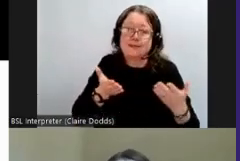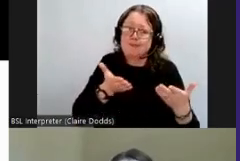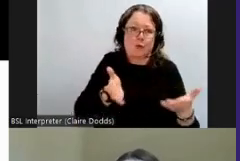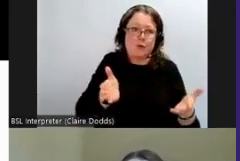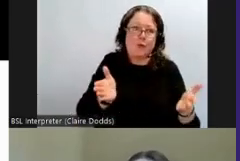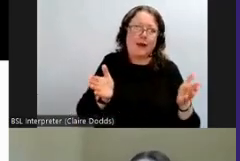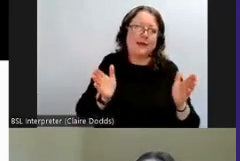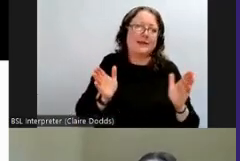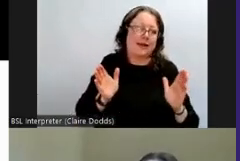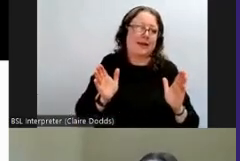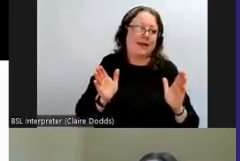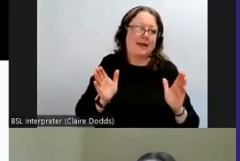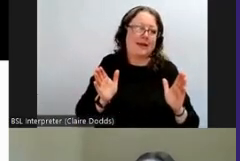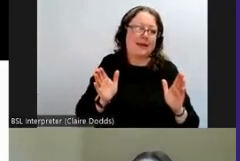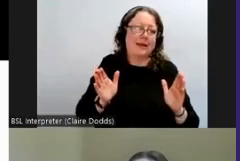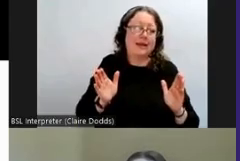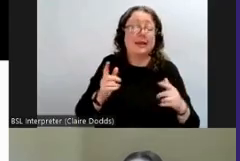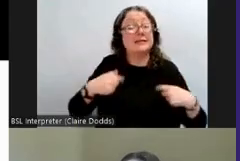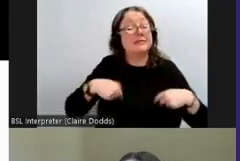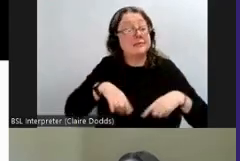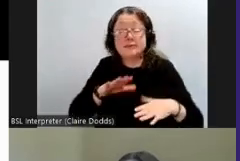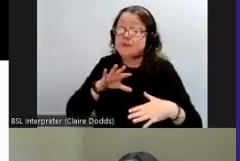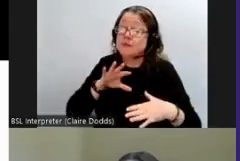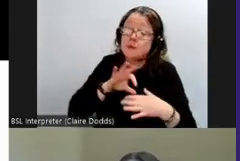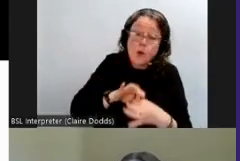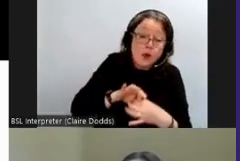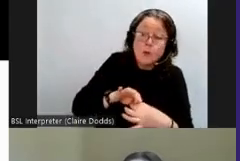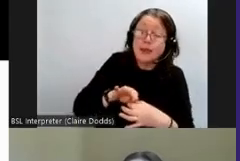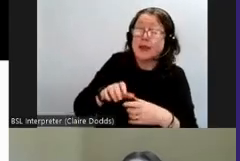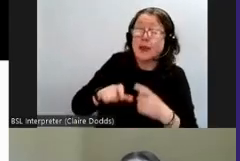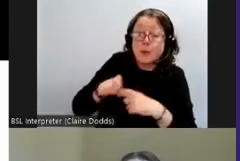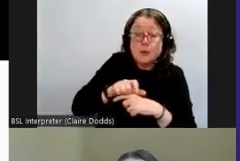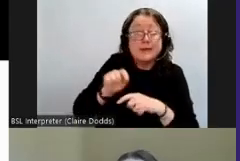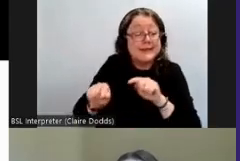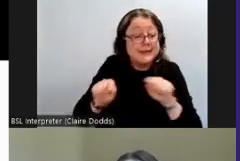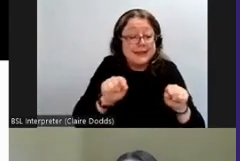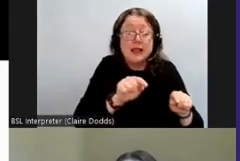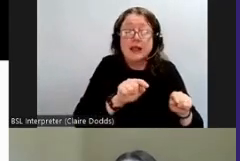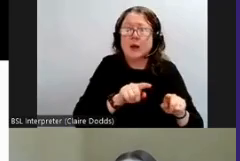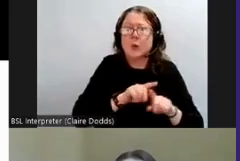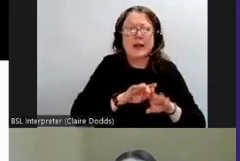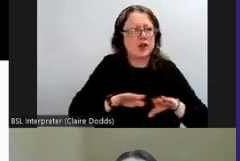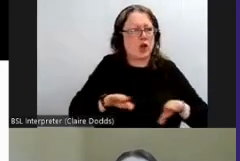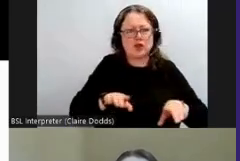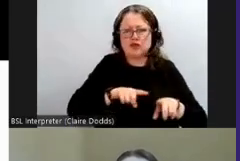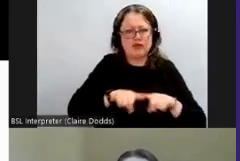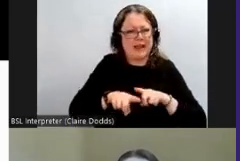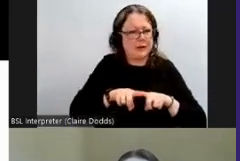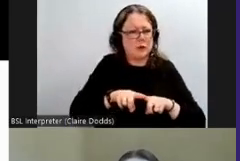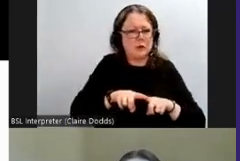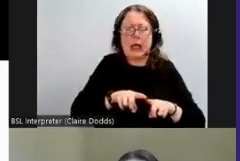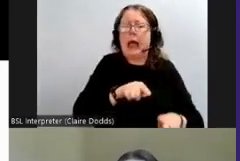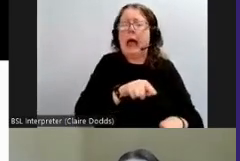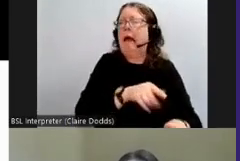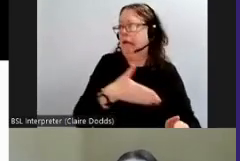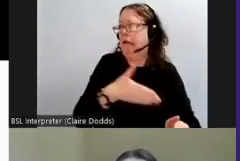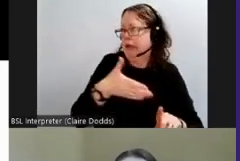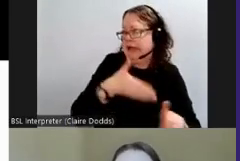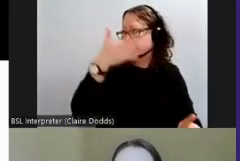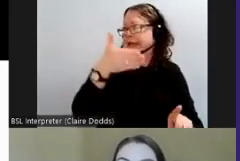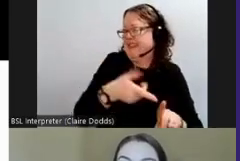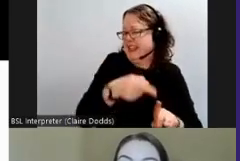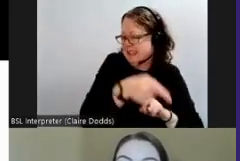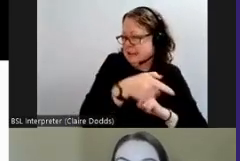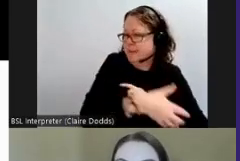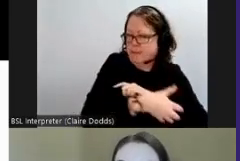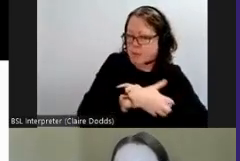community or a setting, we're not kind of trying to identify who might be or who might not be living in poverty. Again, I'll explain a little bit